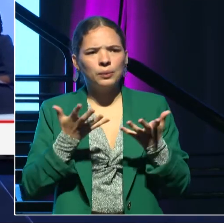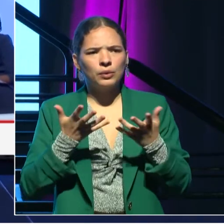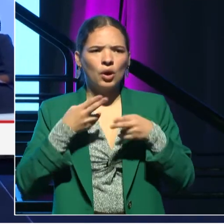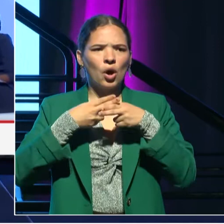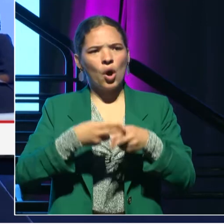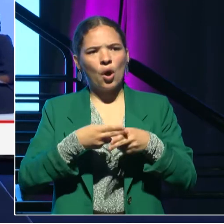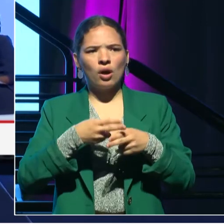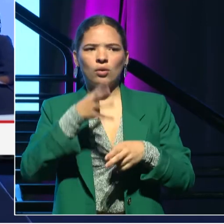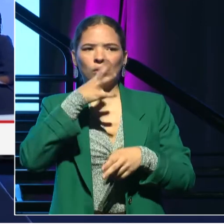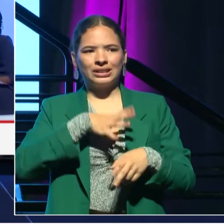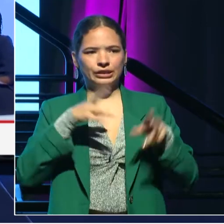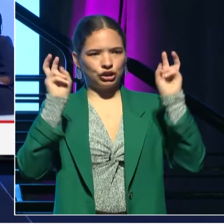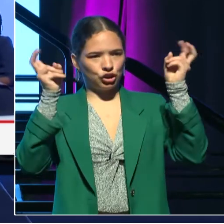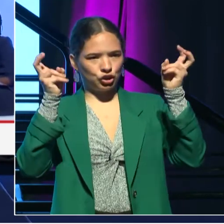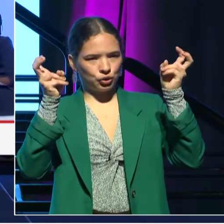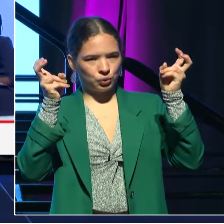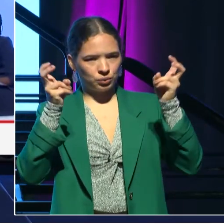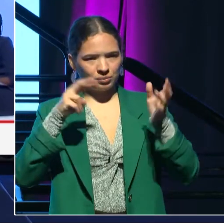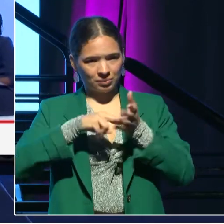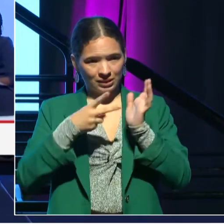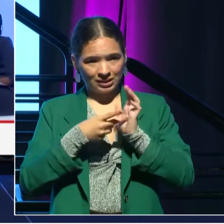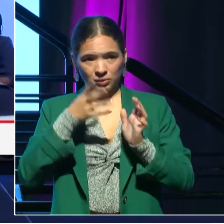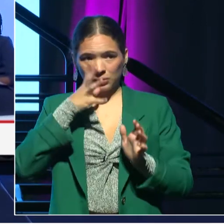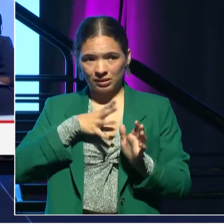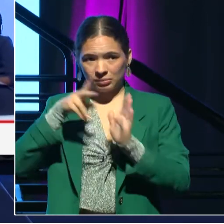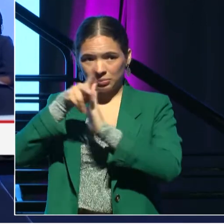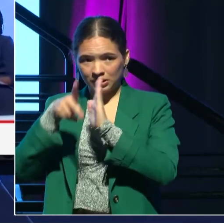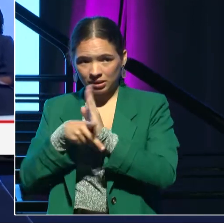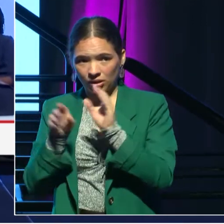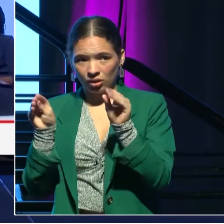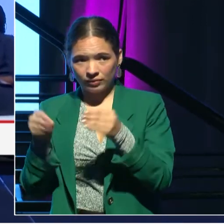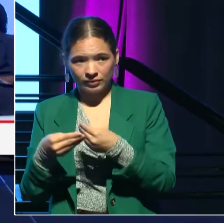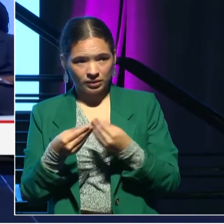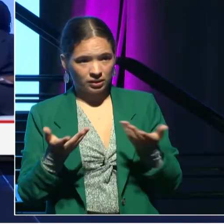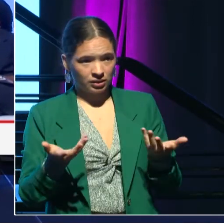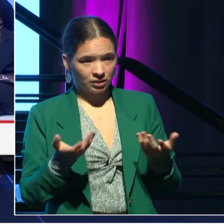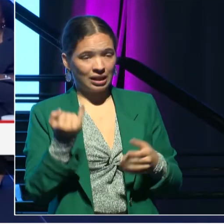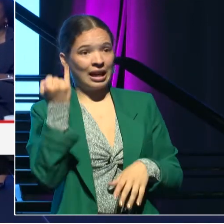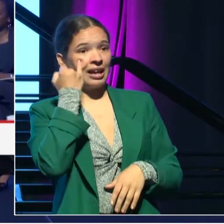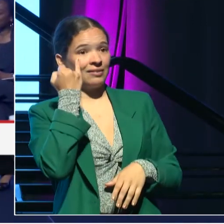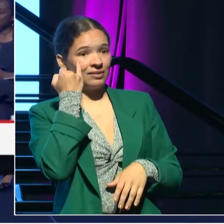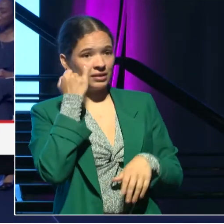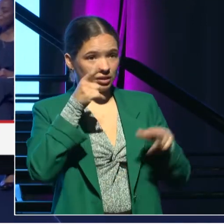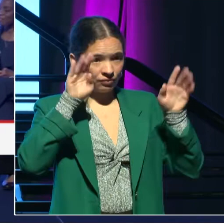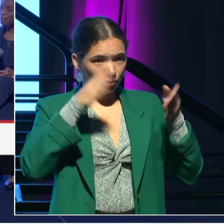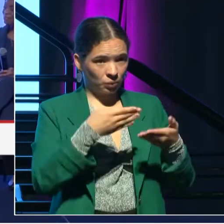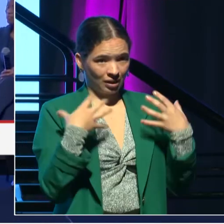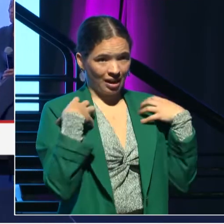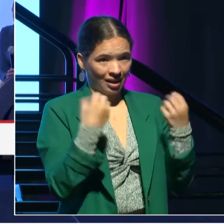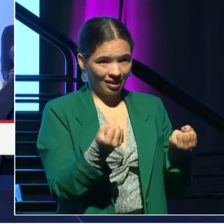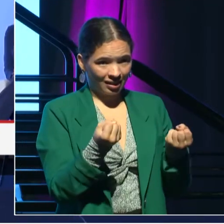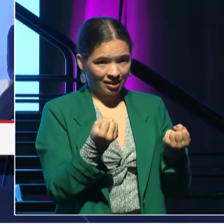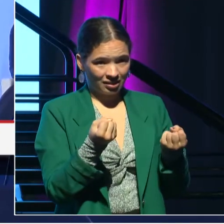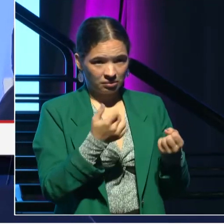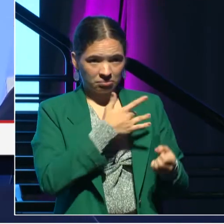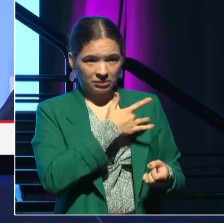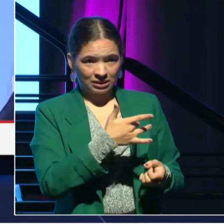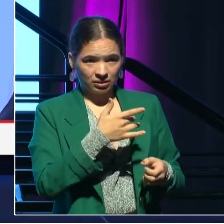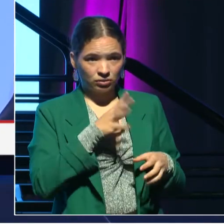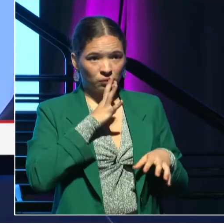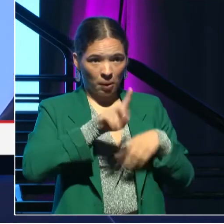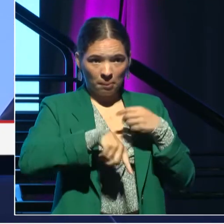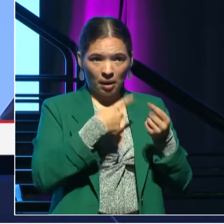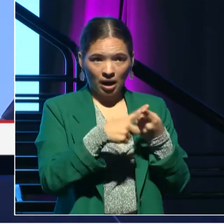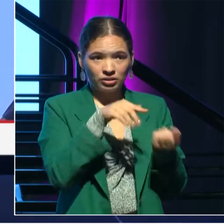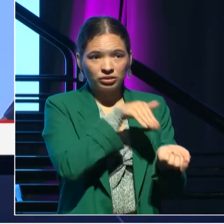issue, then it's our women's policy office. Or if it's just about health, then we tend to only talk about